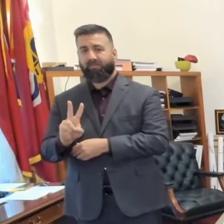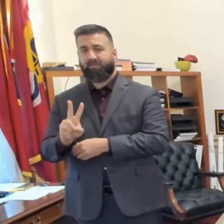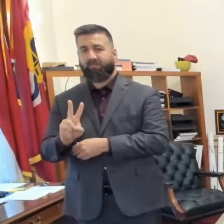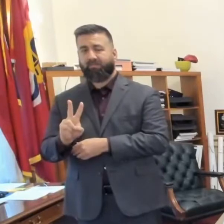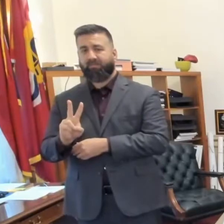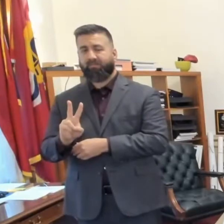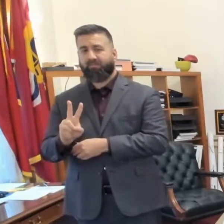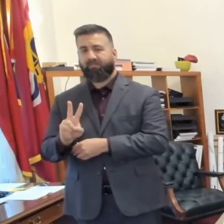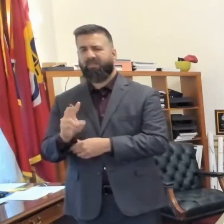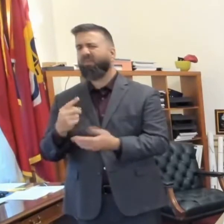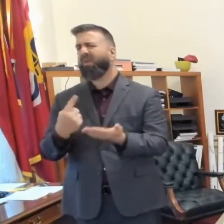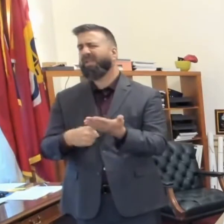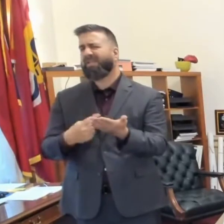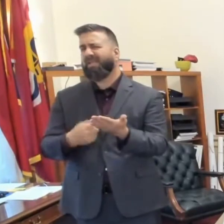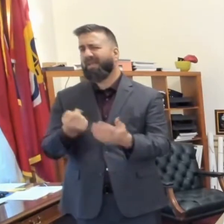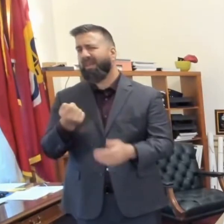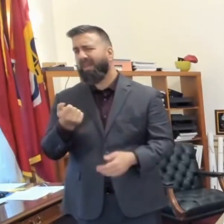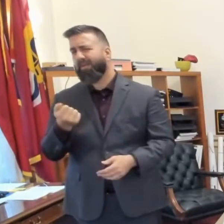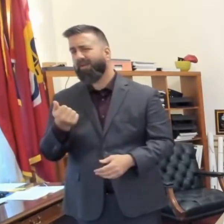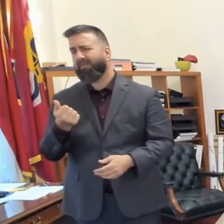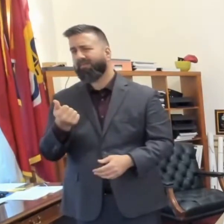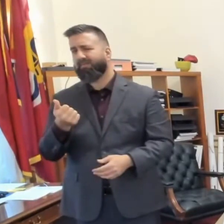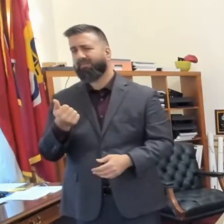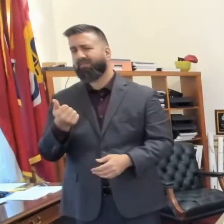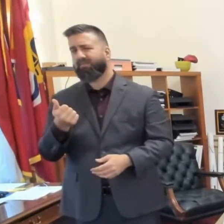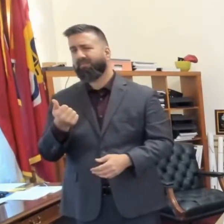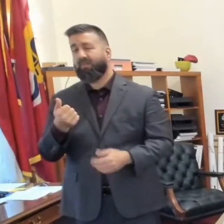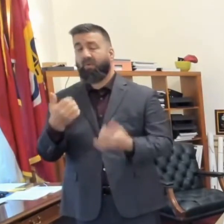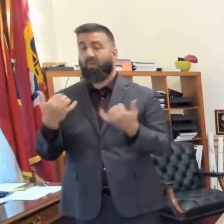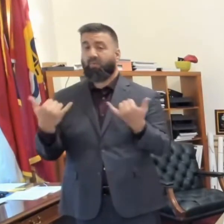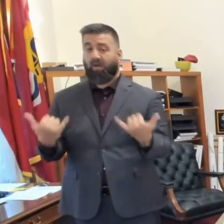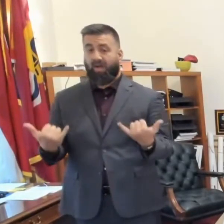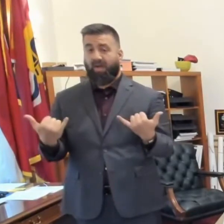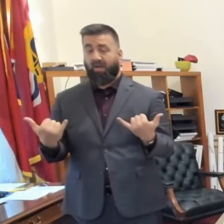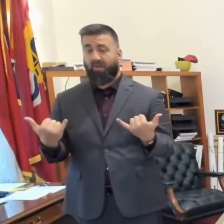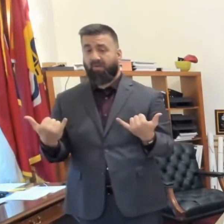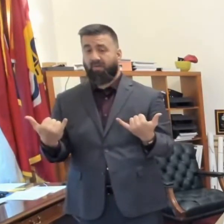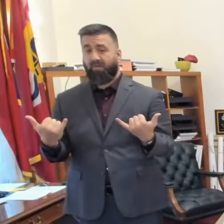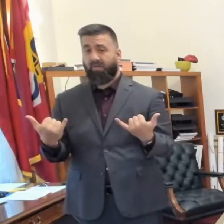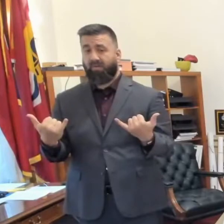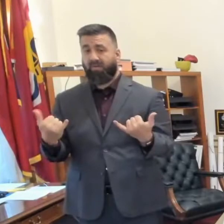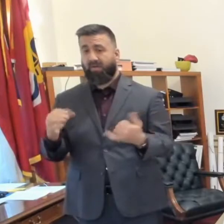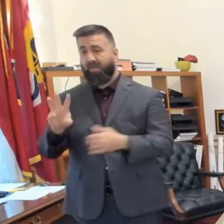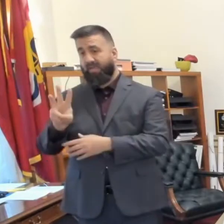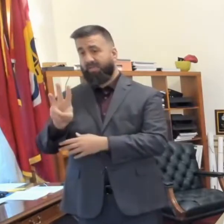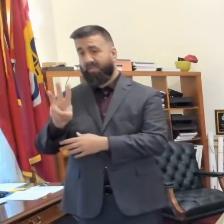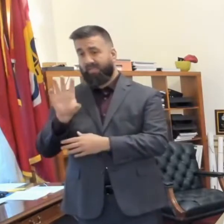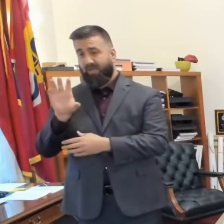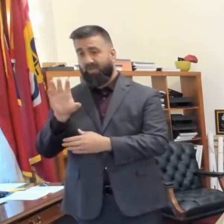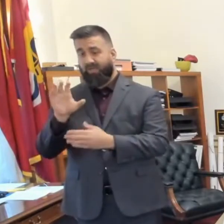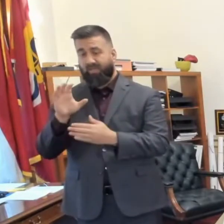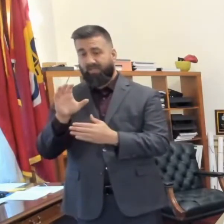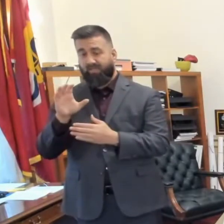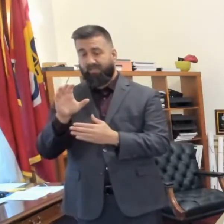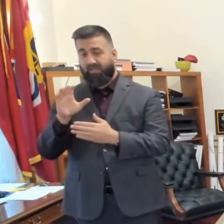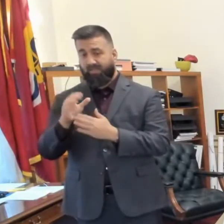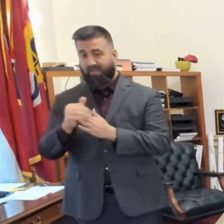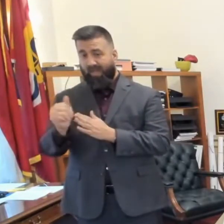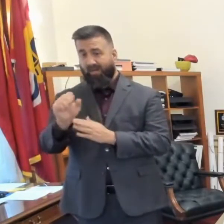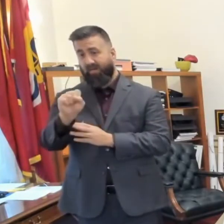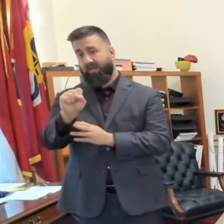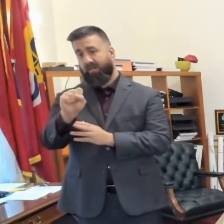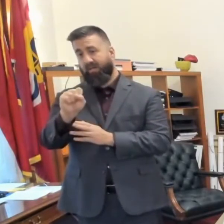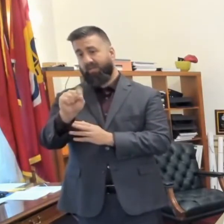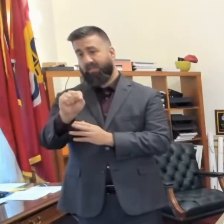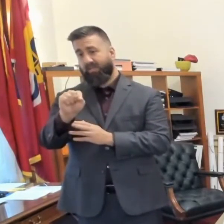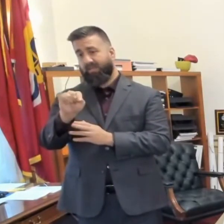let's talk about this just from a person point of view. Right now, it looks like the $600 stimulus